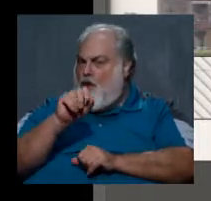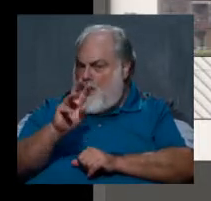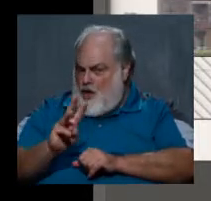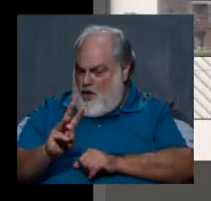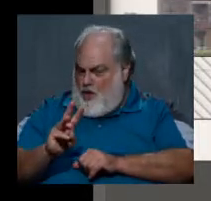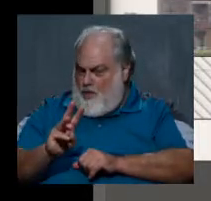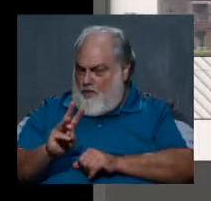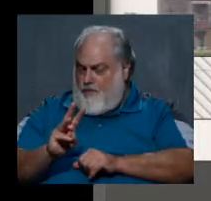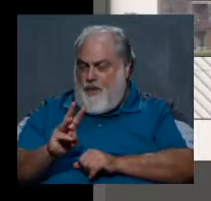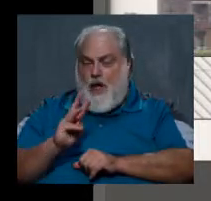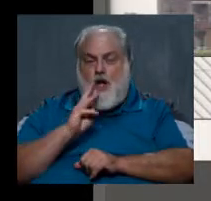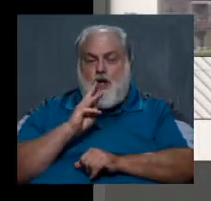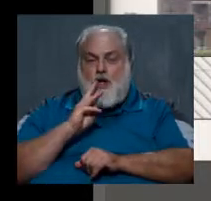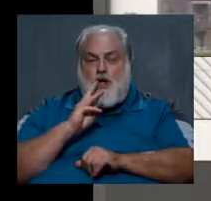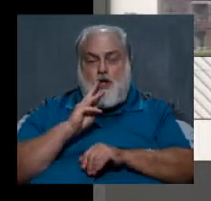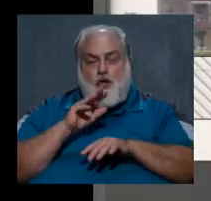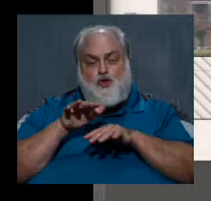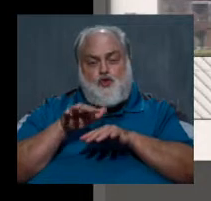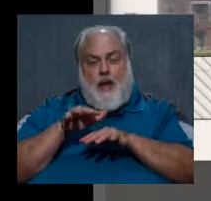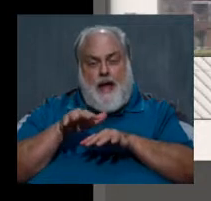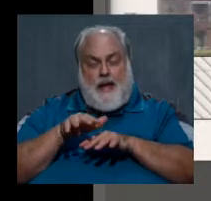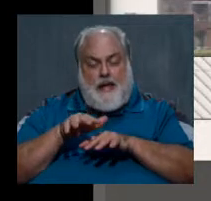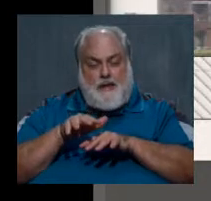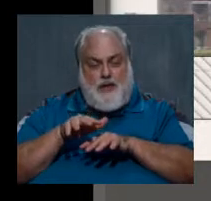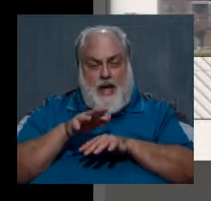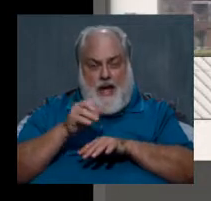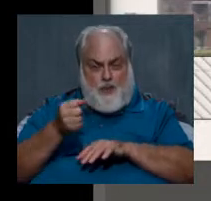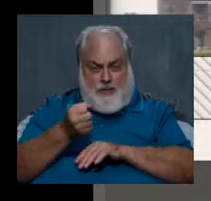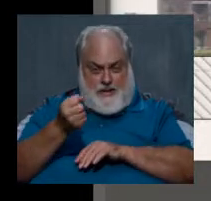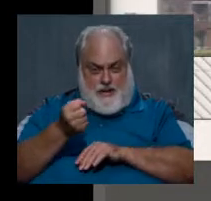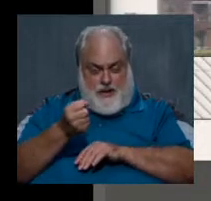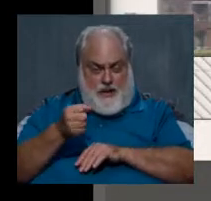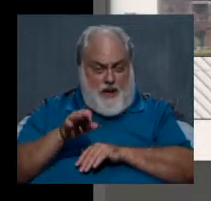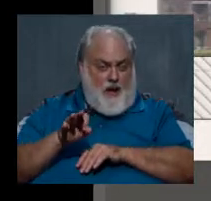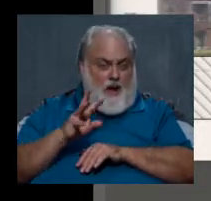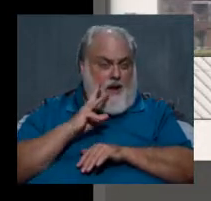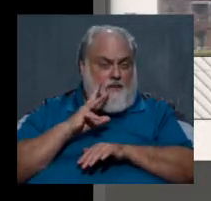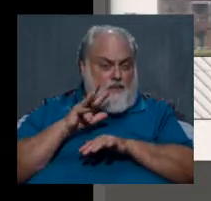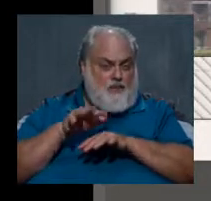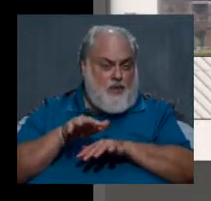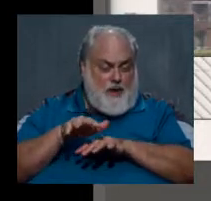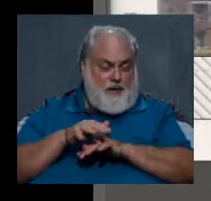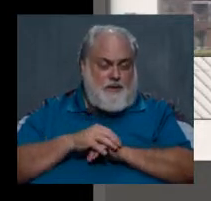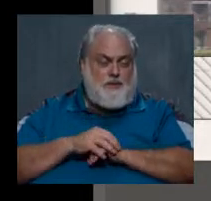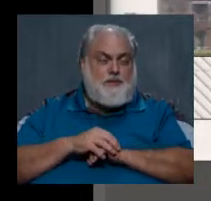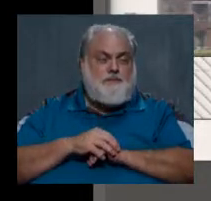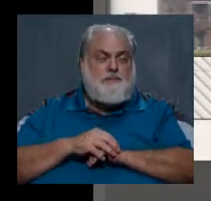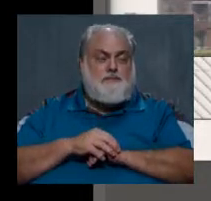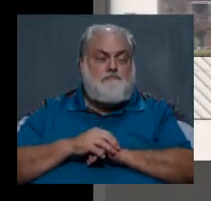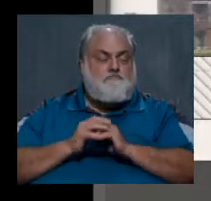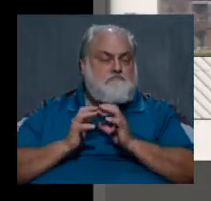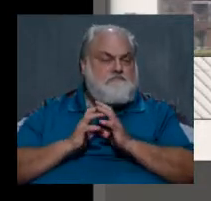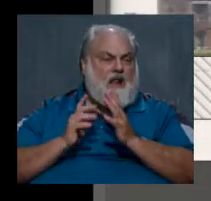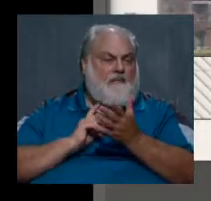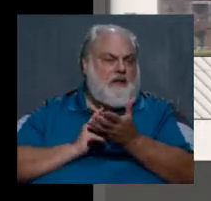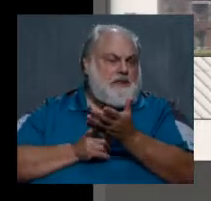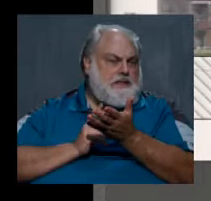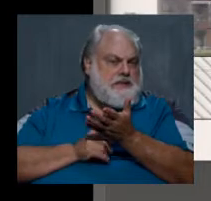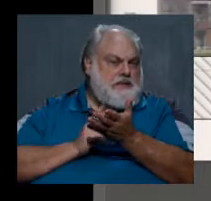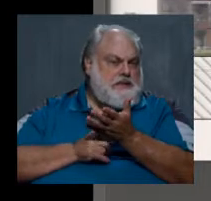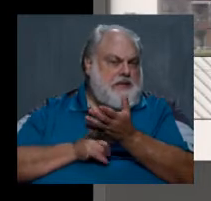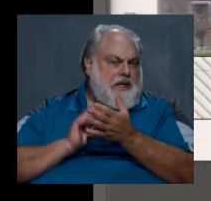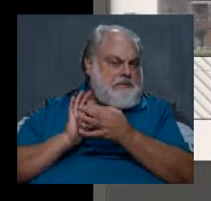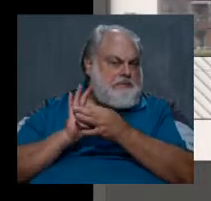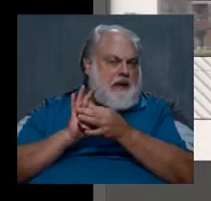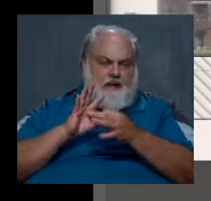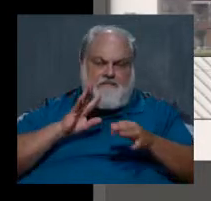to drainage and detention for this site. There's been a lot of talk about